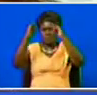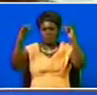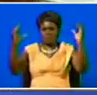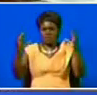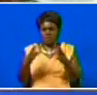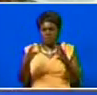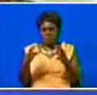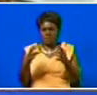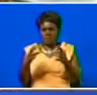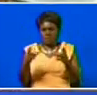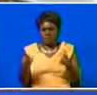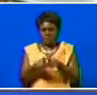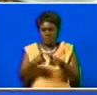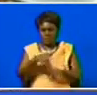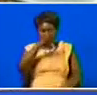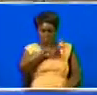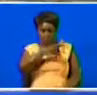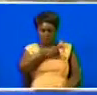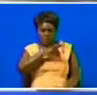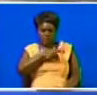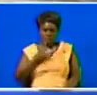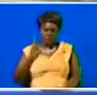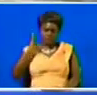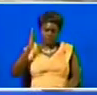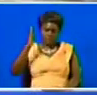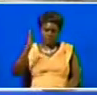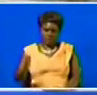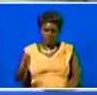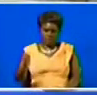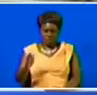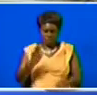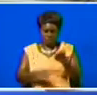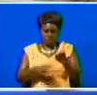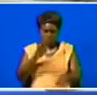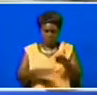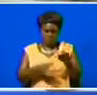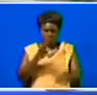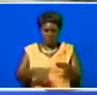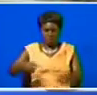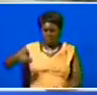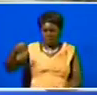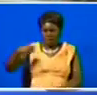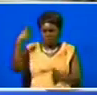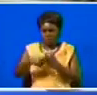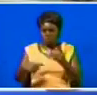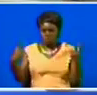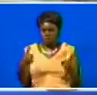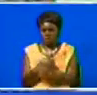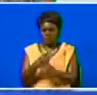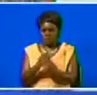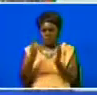from Nairobi. The profits from the purchases go directly to the refugee tailors. The pricing of the bags vary depending on the